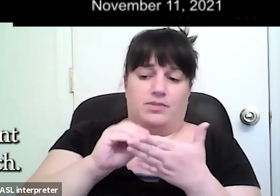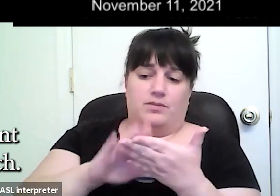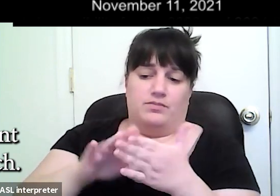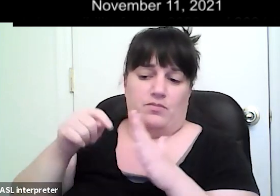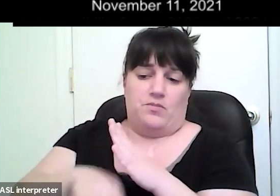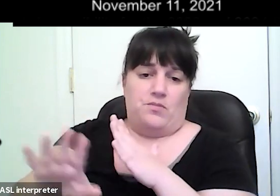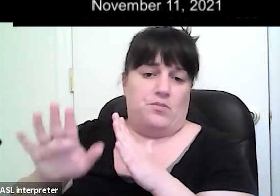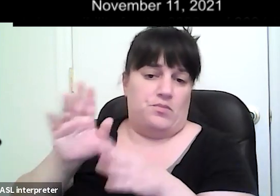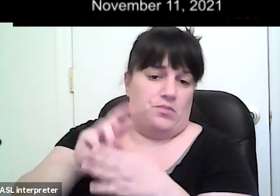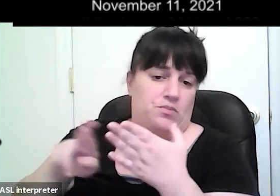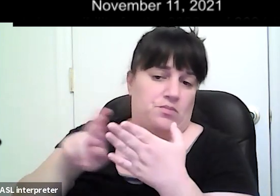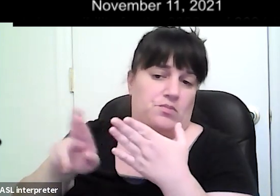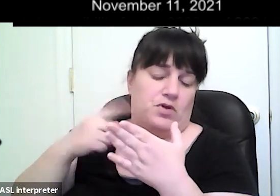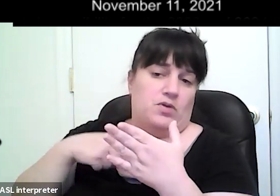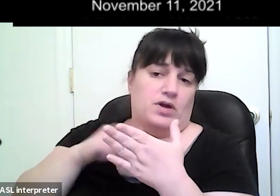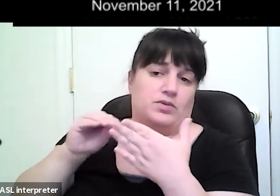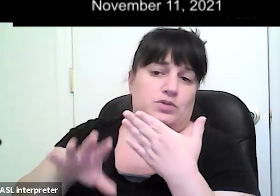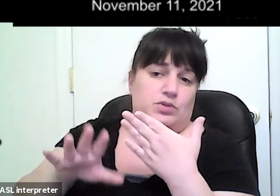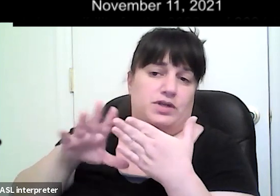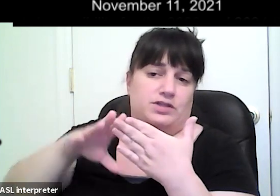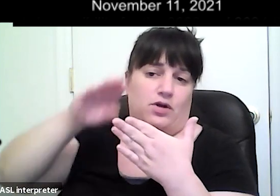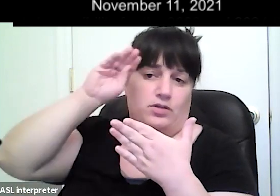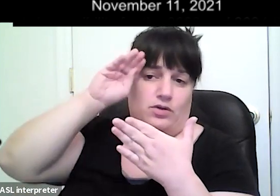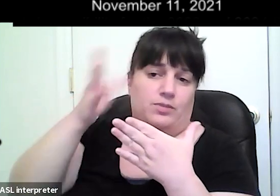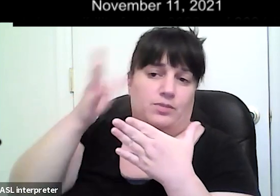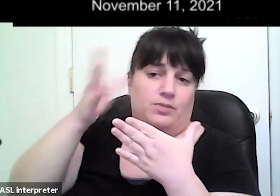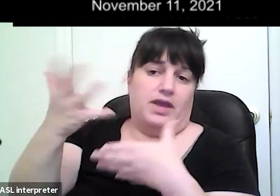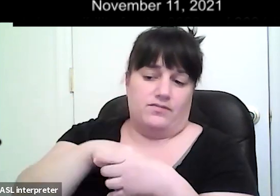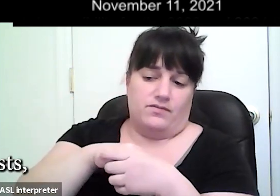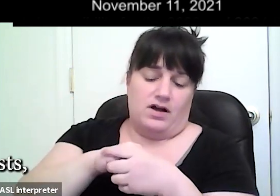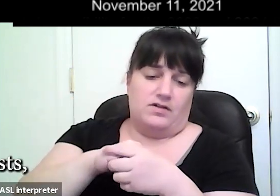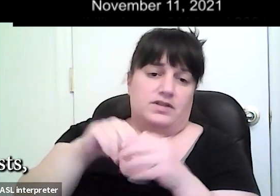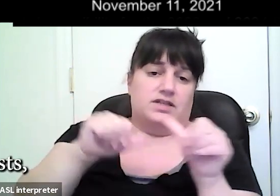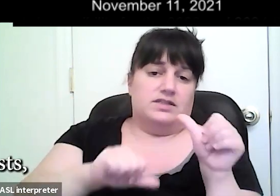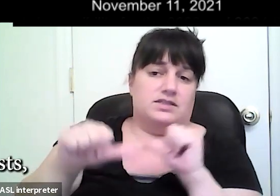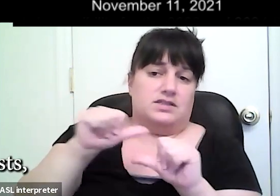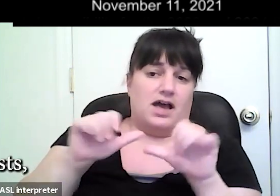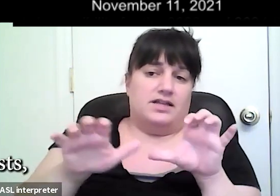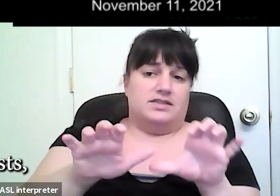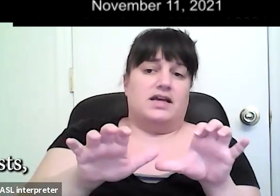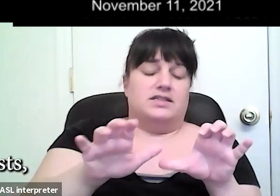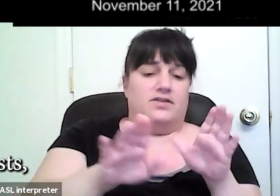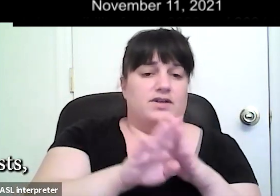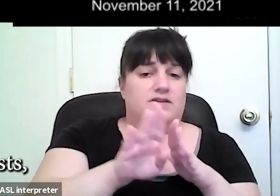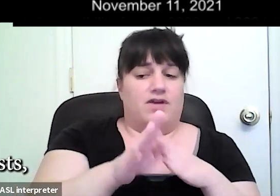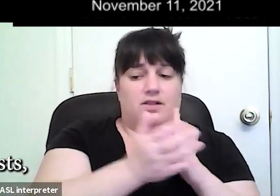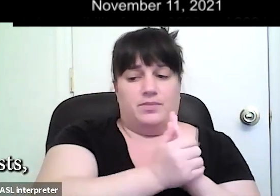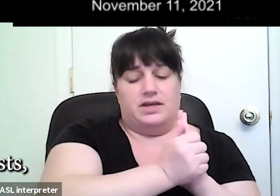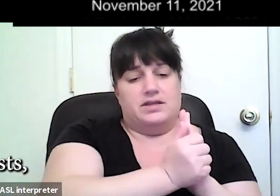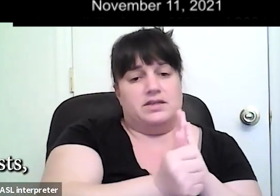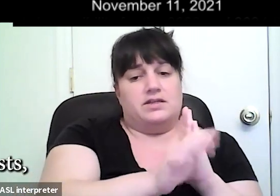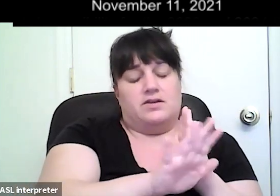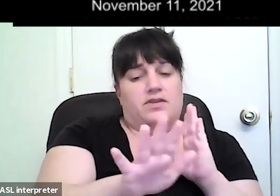their research. And so our students are learning, being involved in these science activities and developing skills of